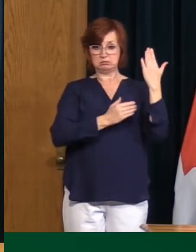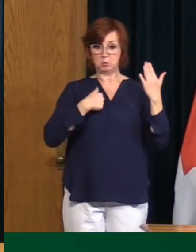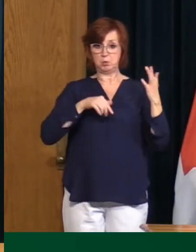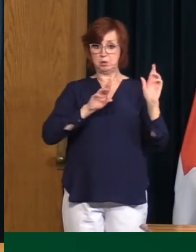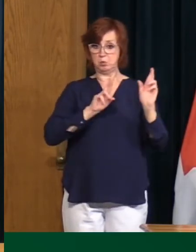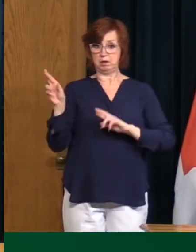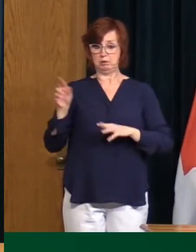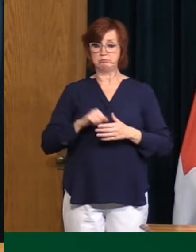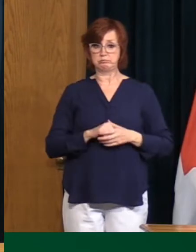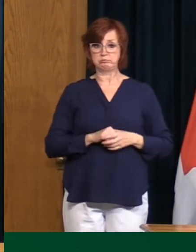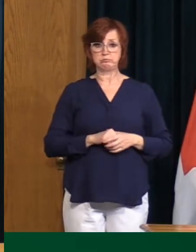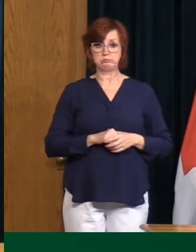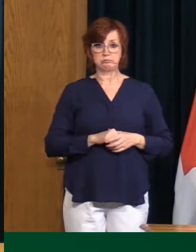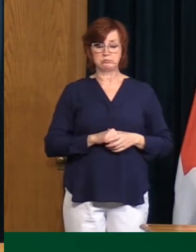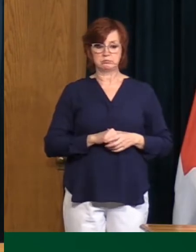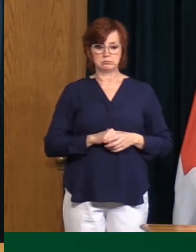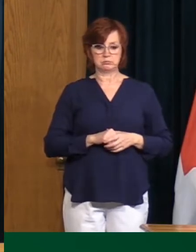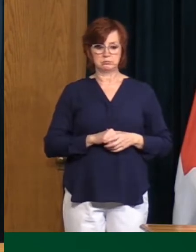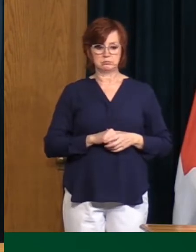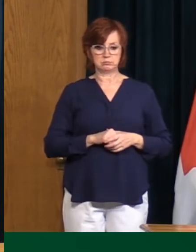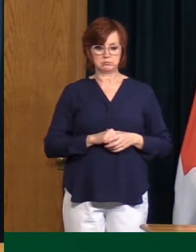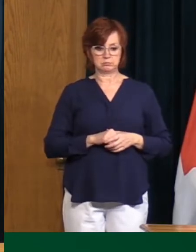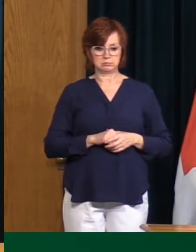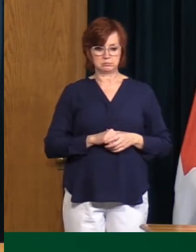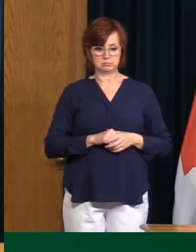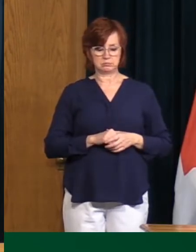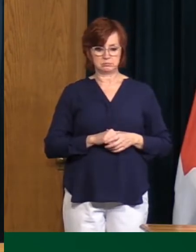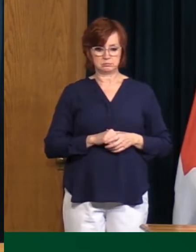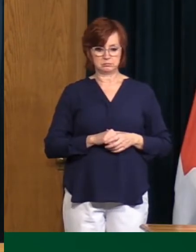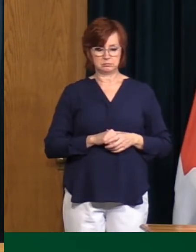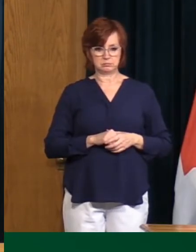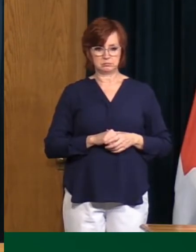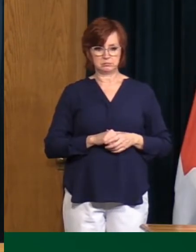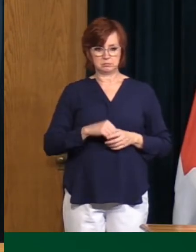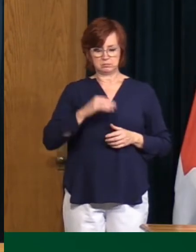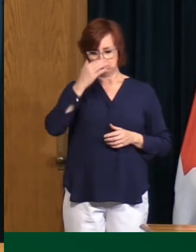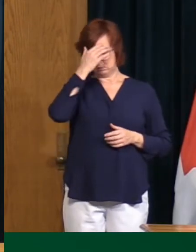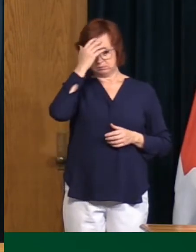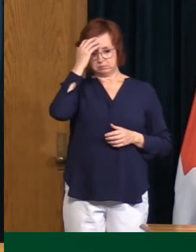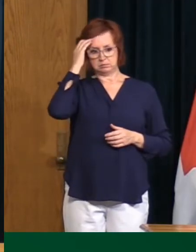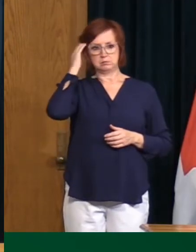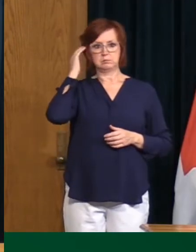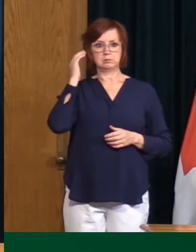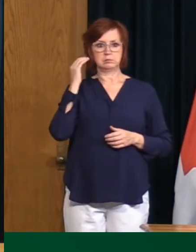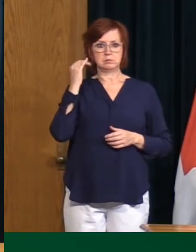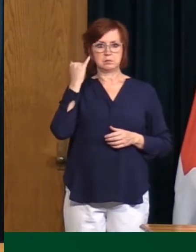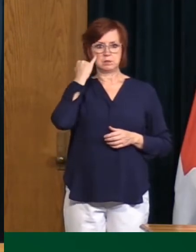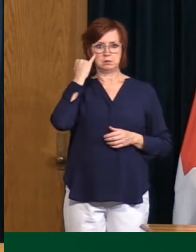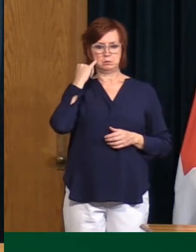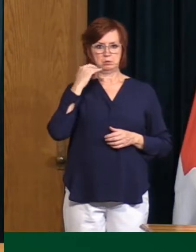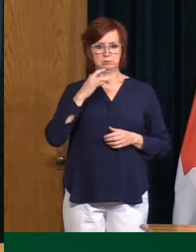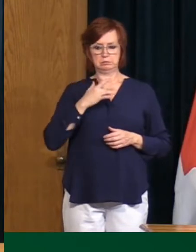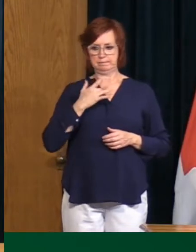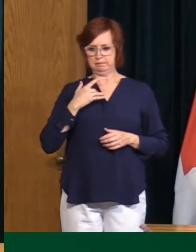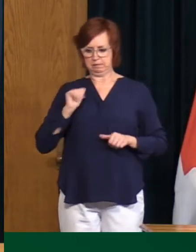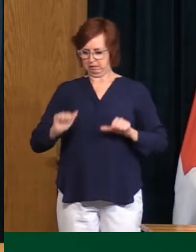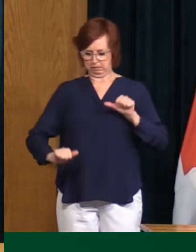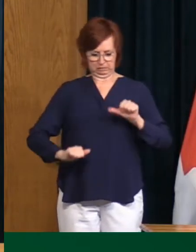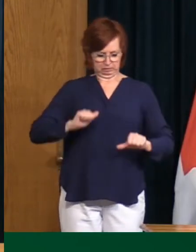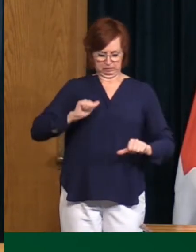starting next week. And if people have any questions around whether they have a sniffle or a cough, they should phone 811 Healthline